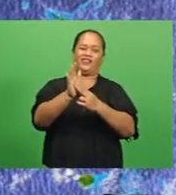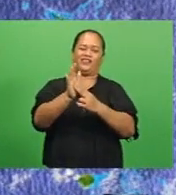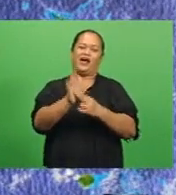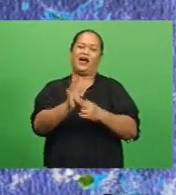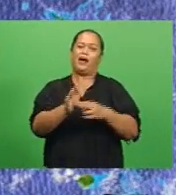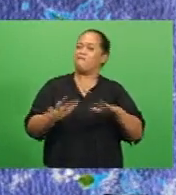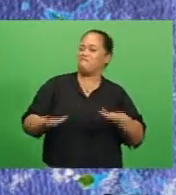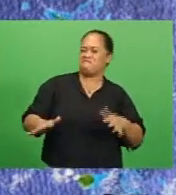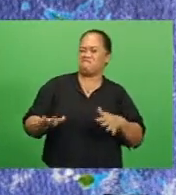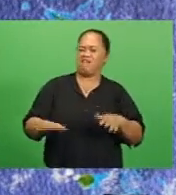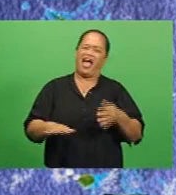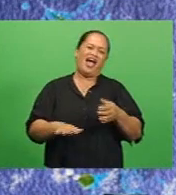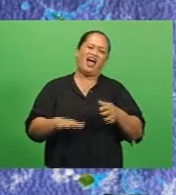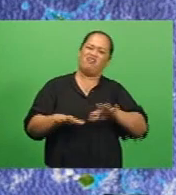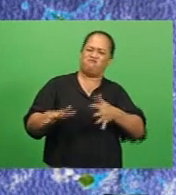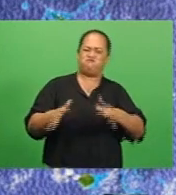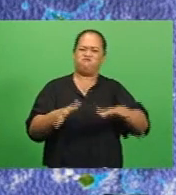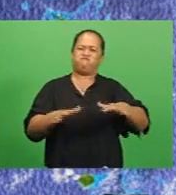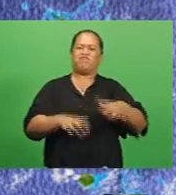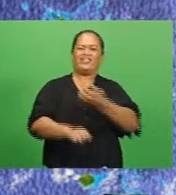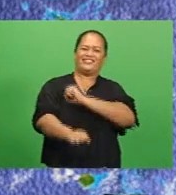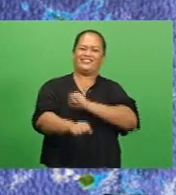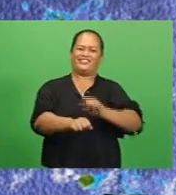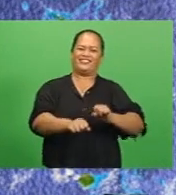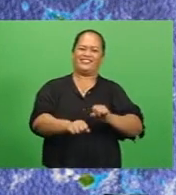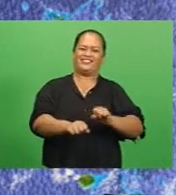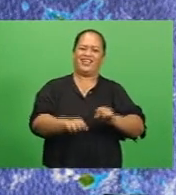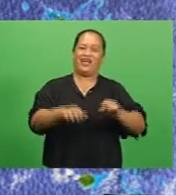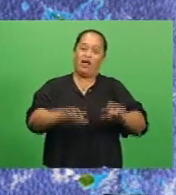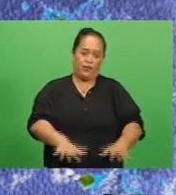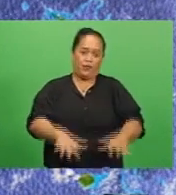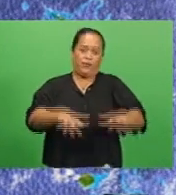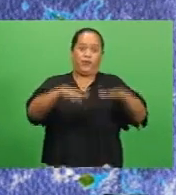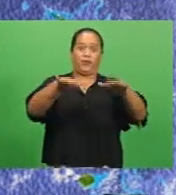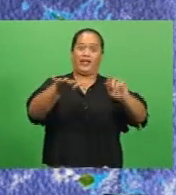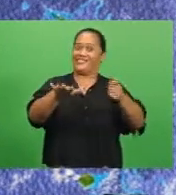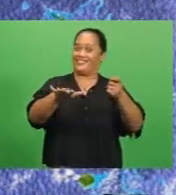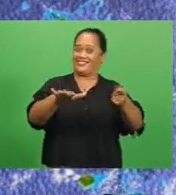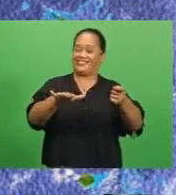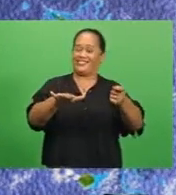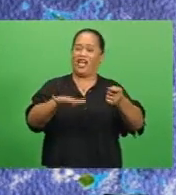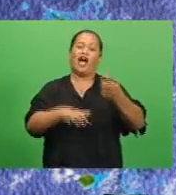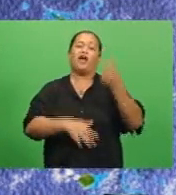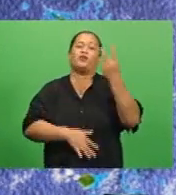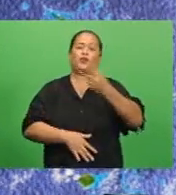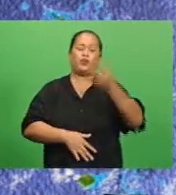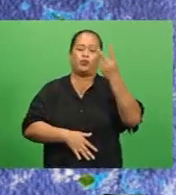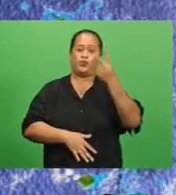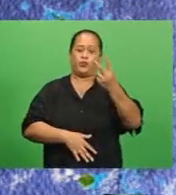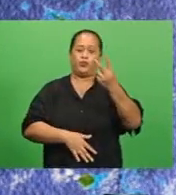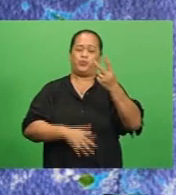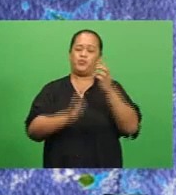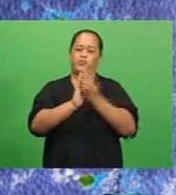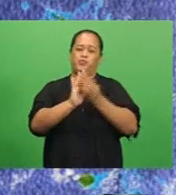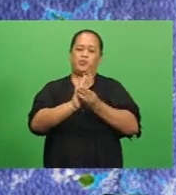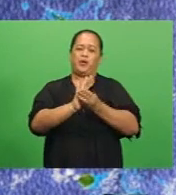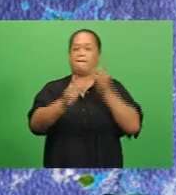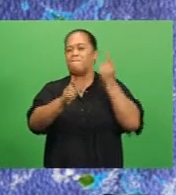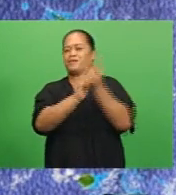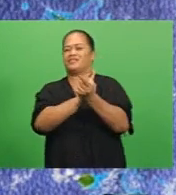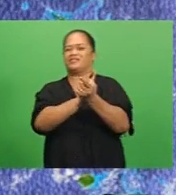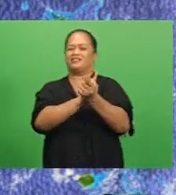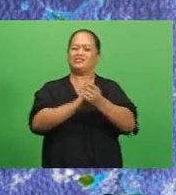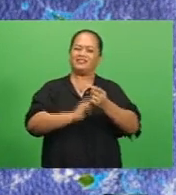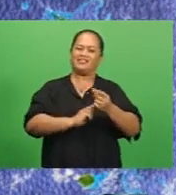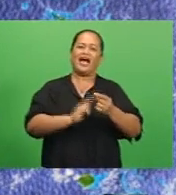seas. Turning to the tides, the next high tide is at 22 minutes after midnight, followed by low tide at 6:44 tomorrow